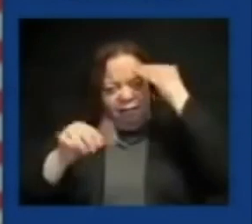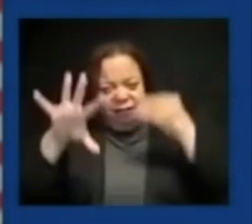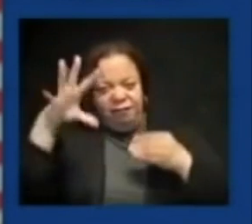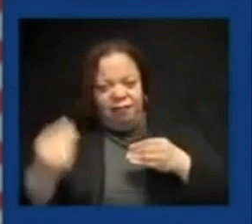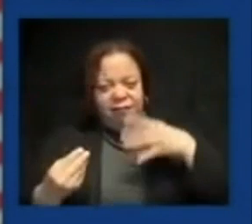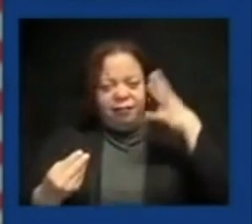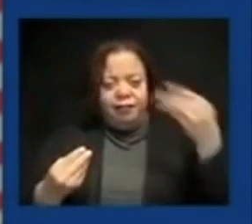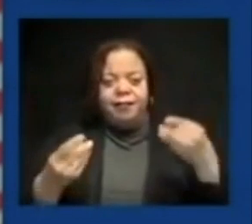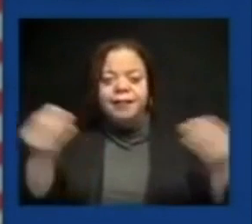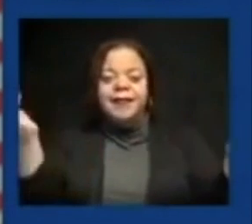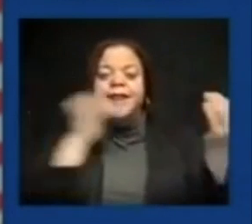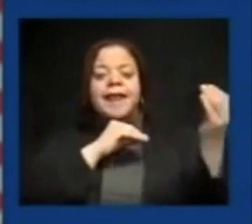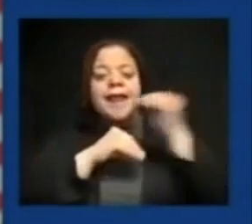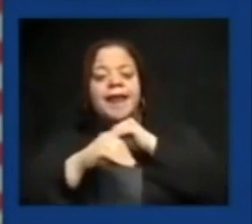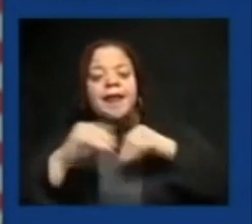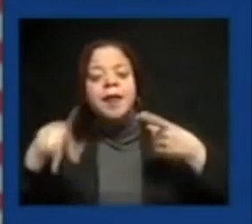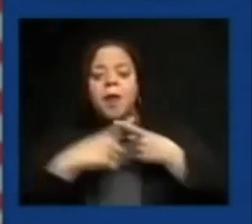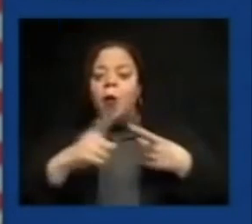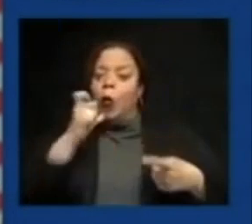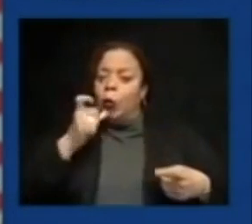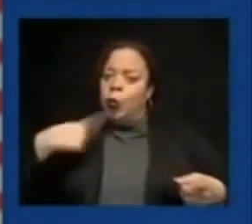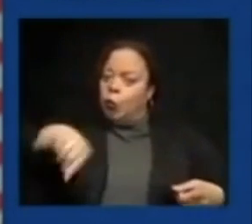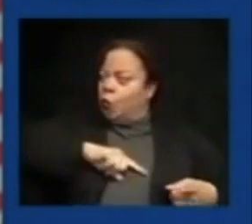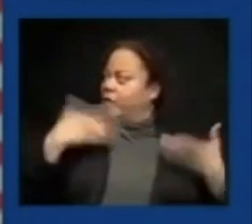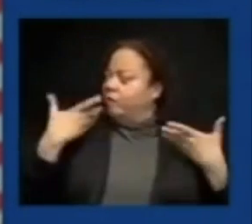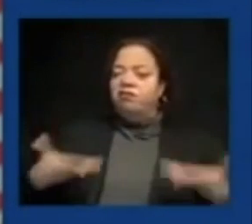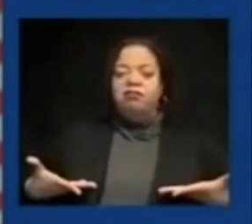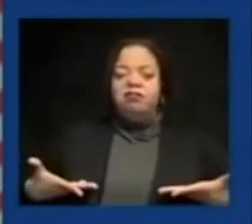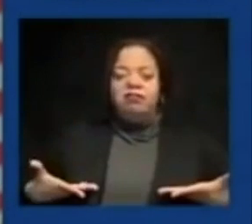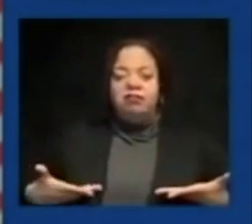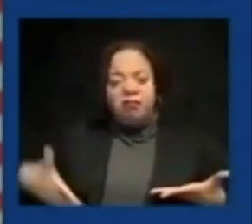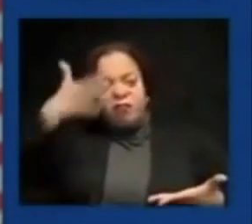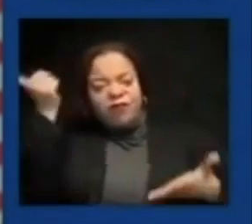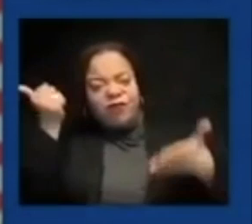lying about who we are and forgetting what we're about.